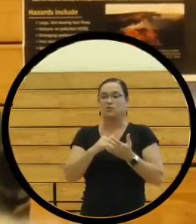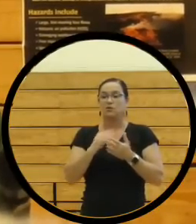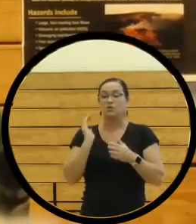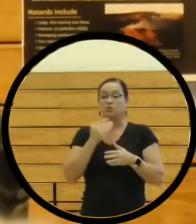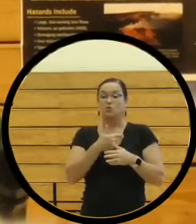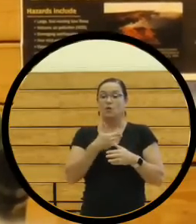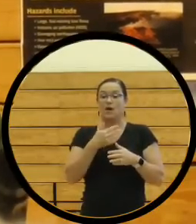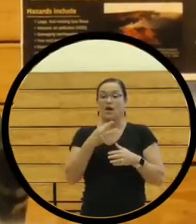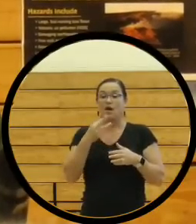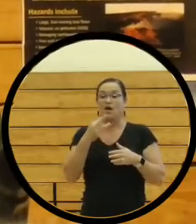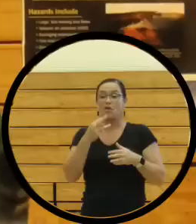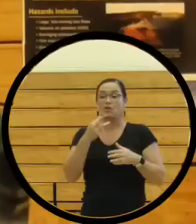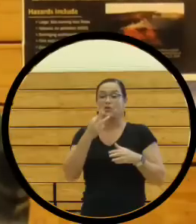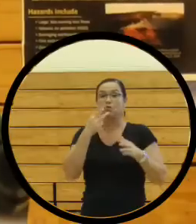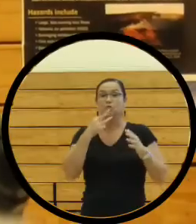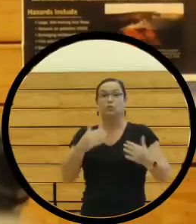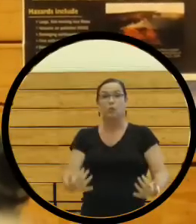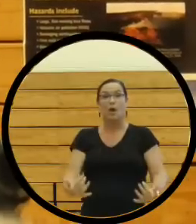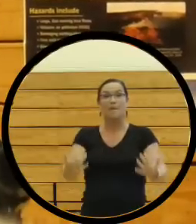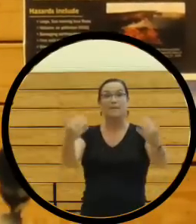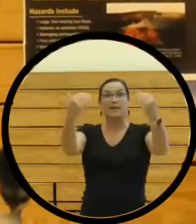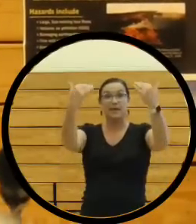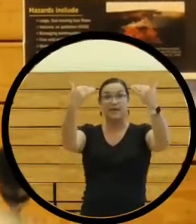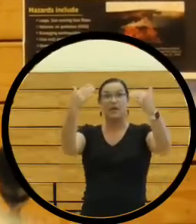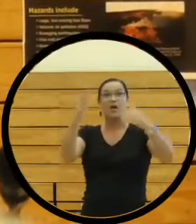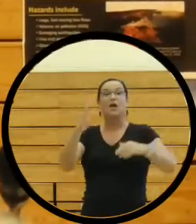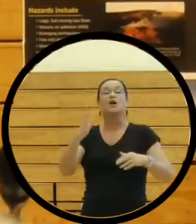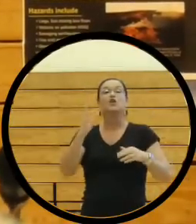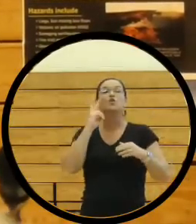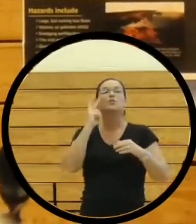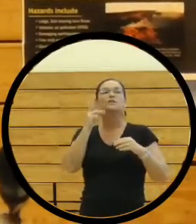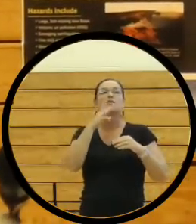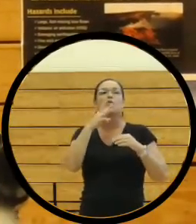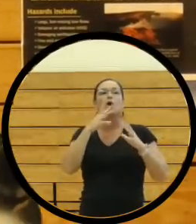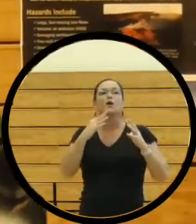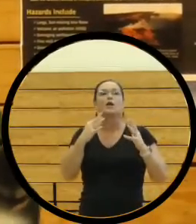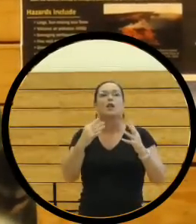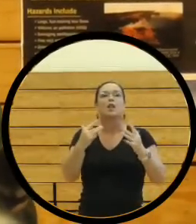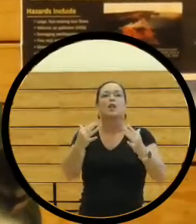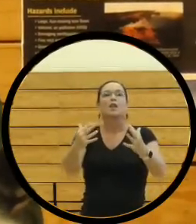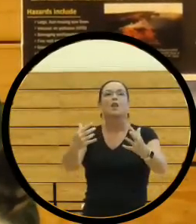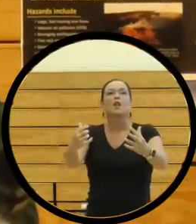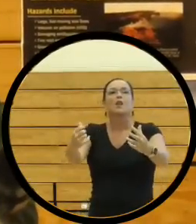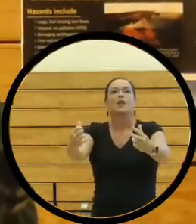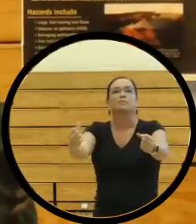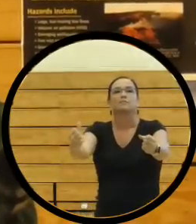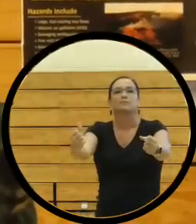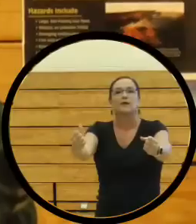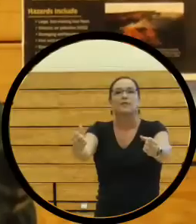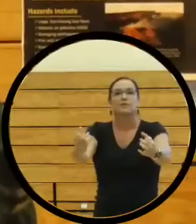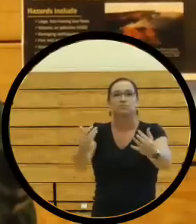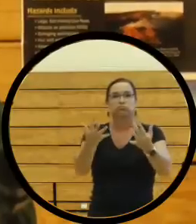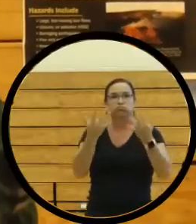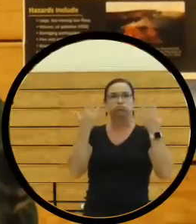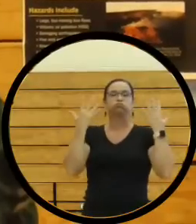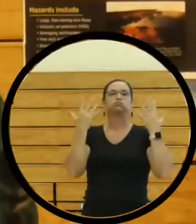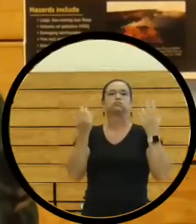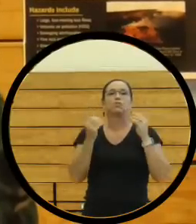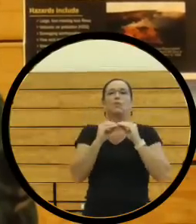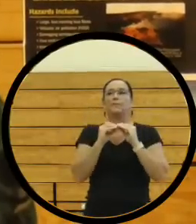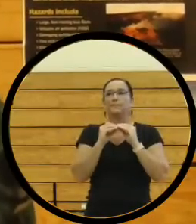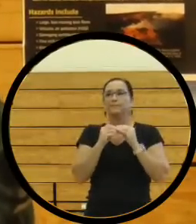of our tsunami generating things are going to make the ocean go out first and then come back in.